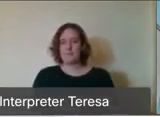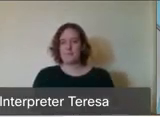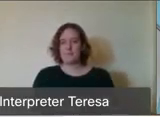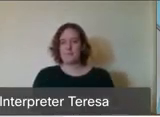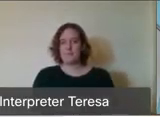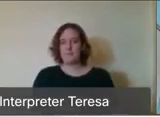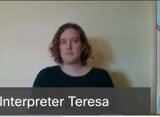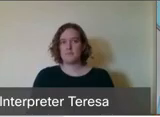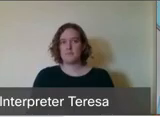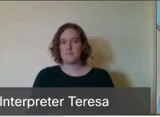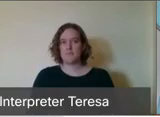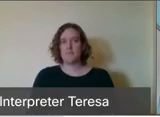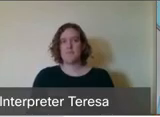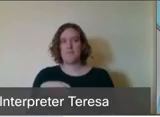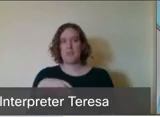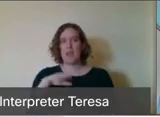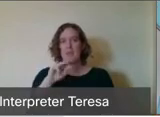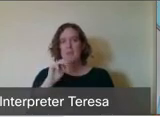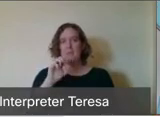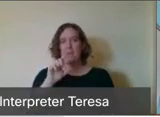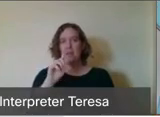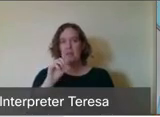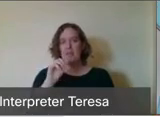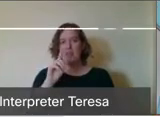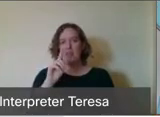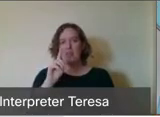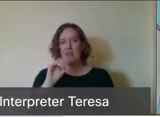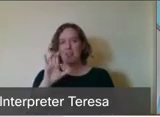Okay, let's see. Oh, melodic camel.